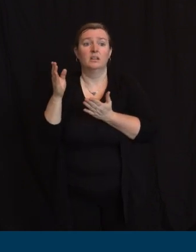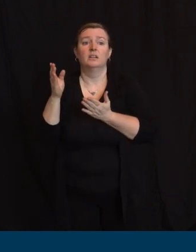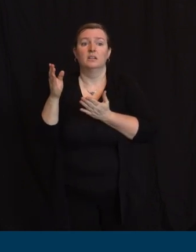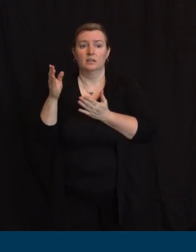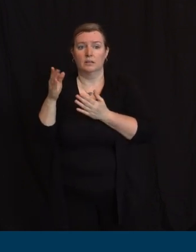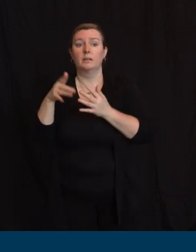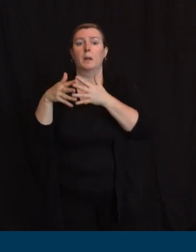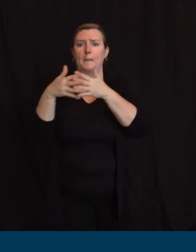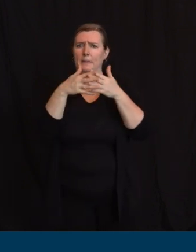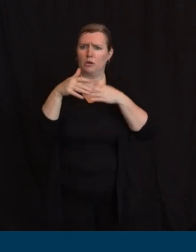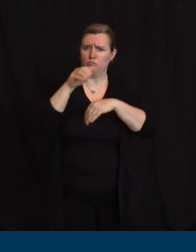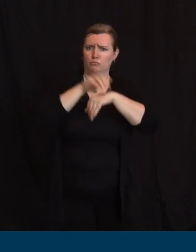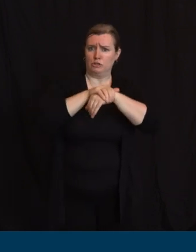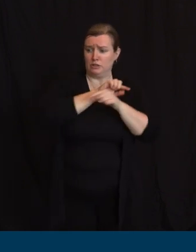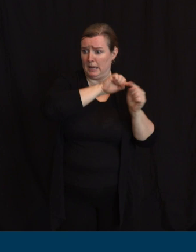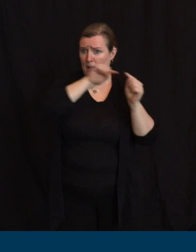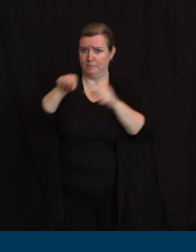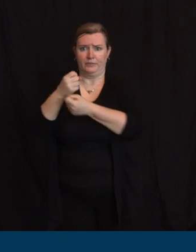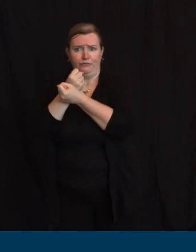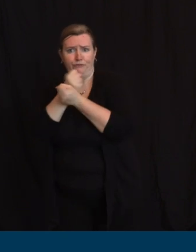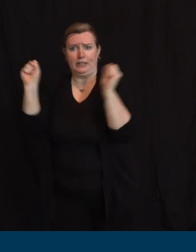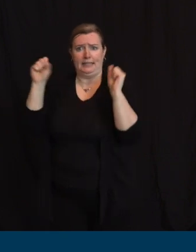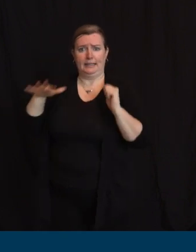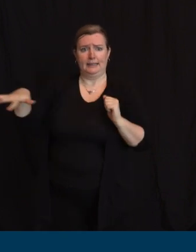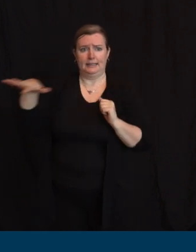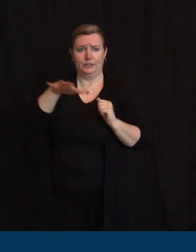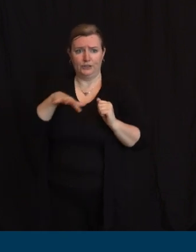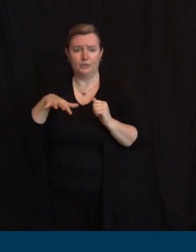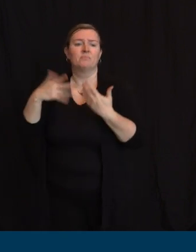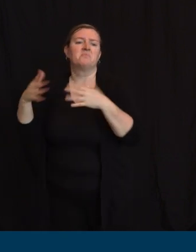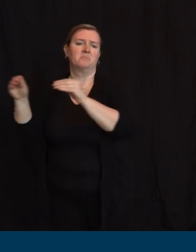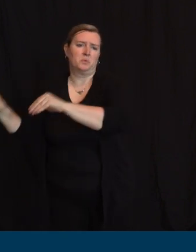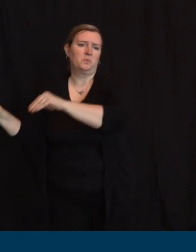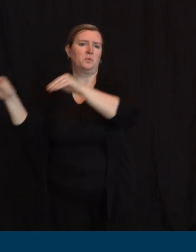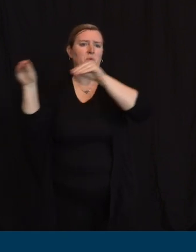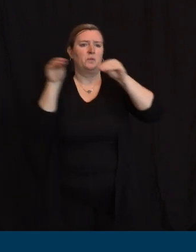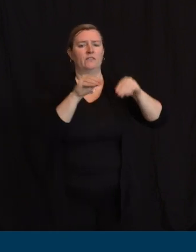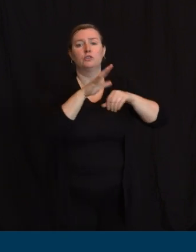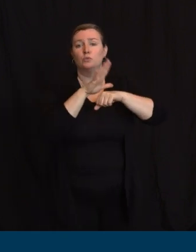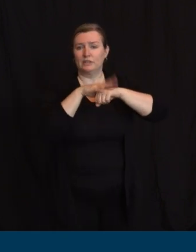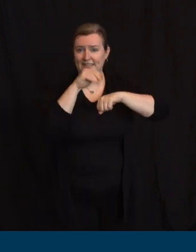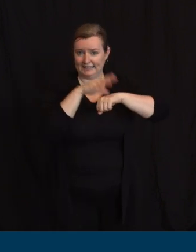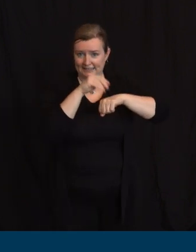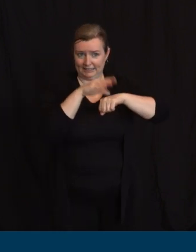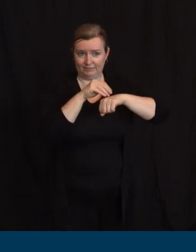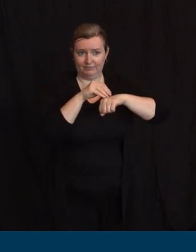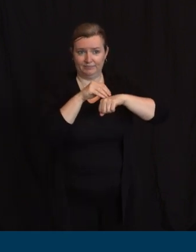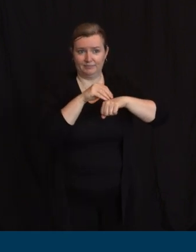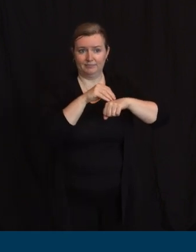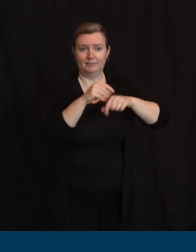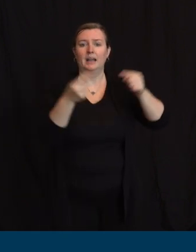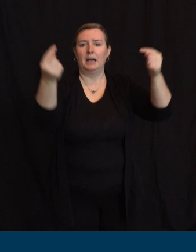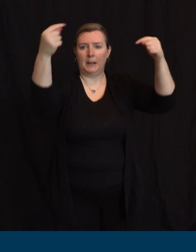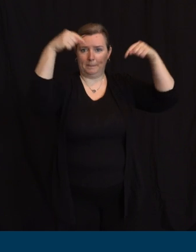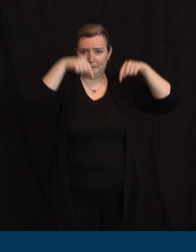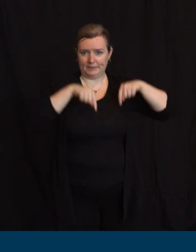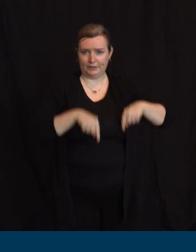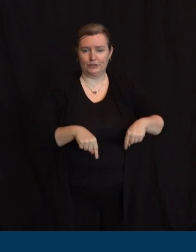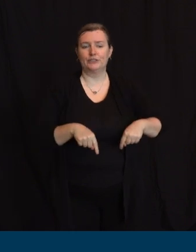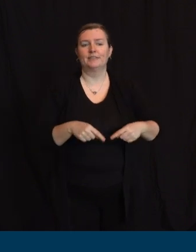She would soon move to Sweden and came to the United States in 1947 upon discovering an aunt and uncle who had moved